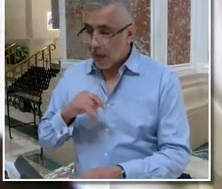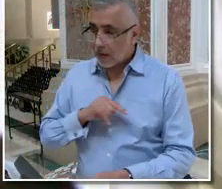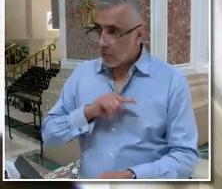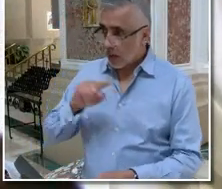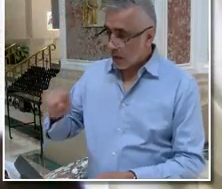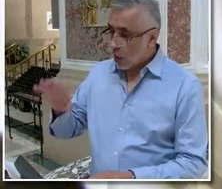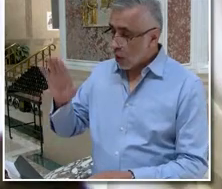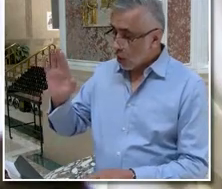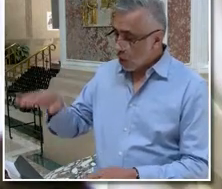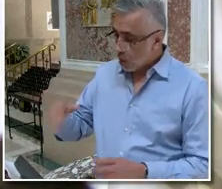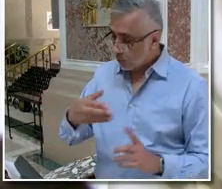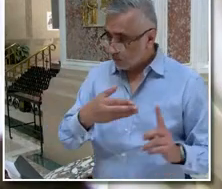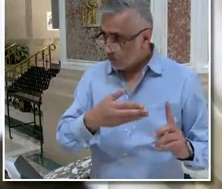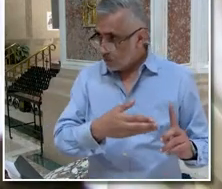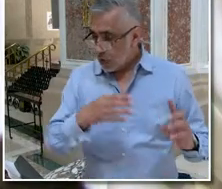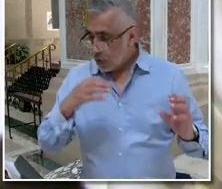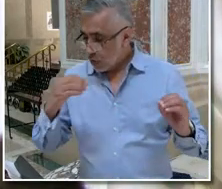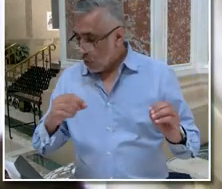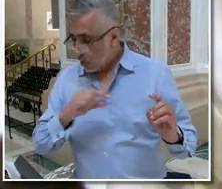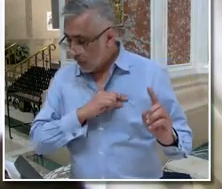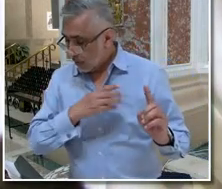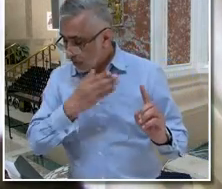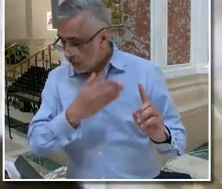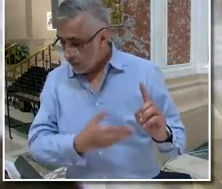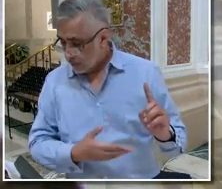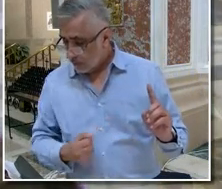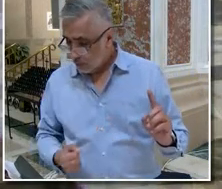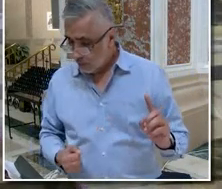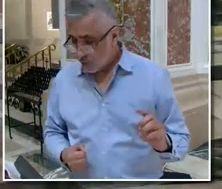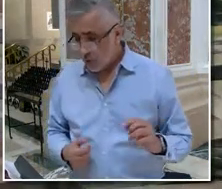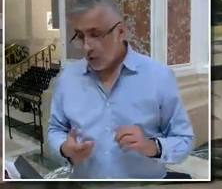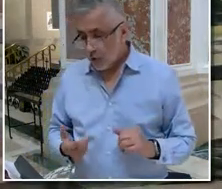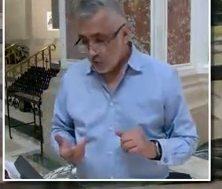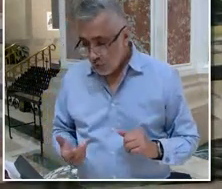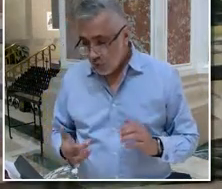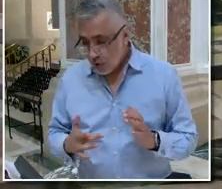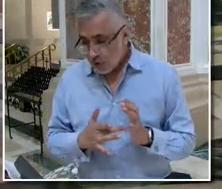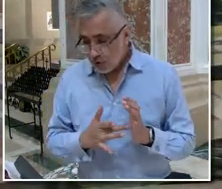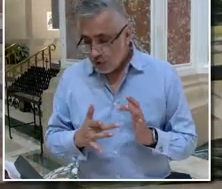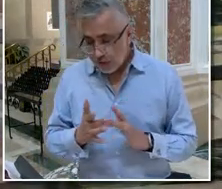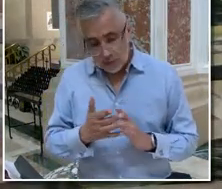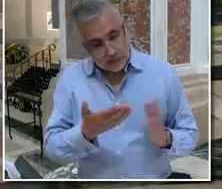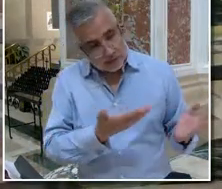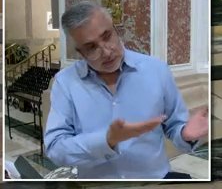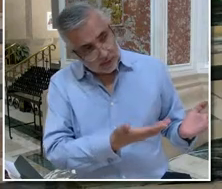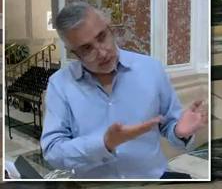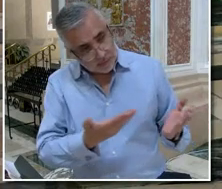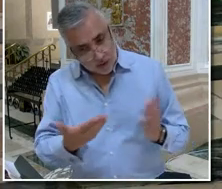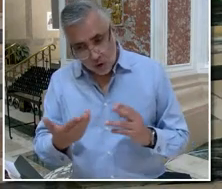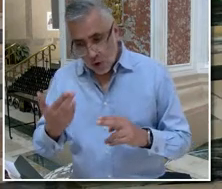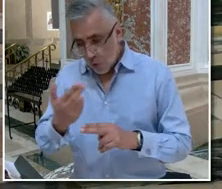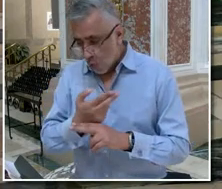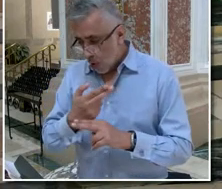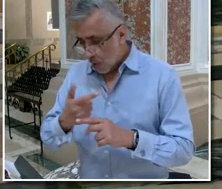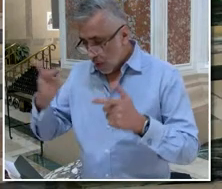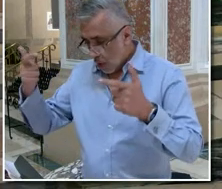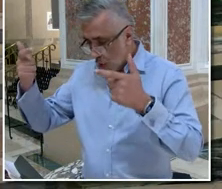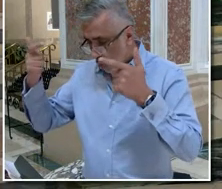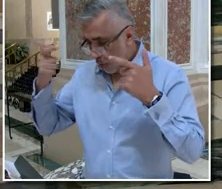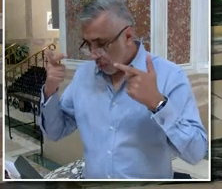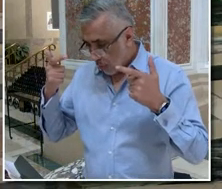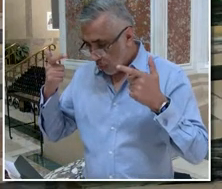that I find no guilt in him." So Jesus came out, wearing the crown of